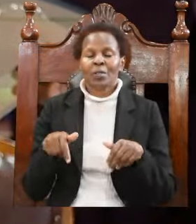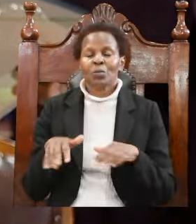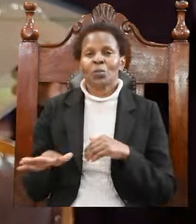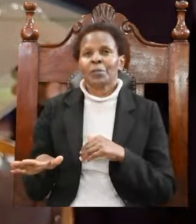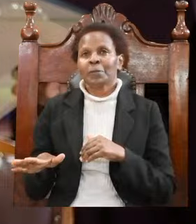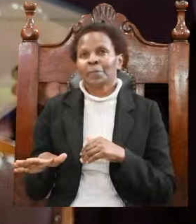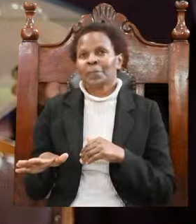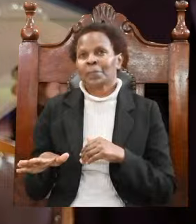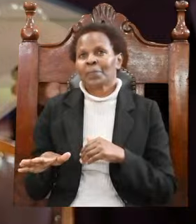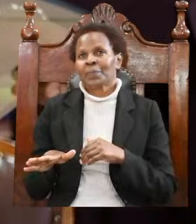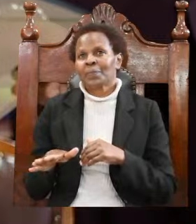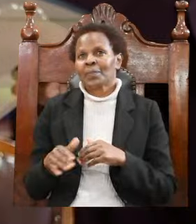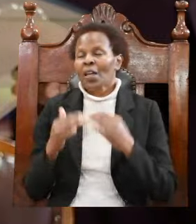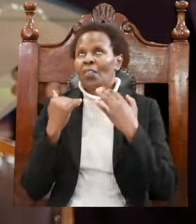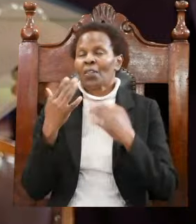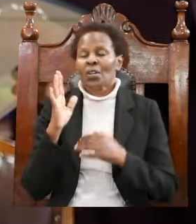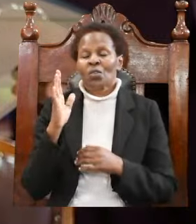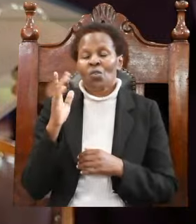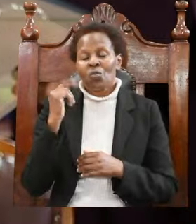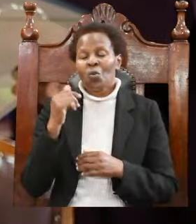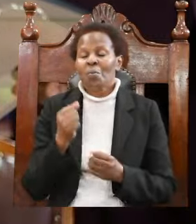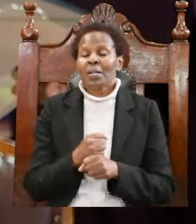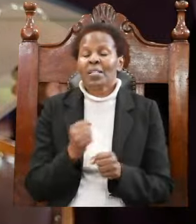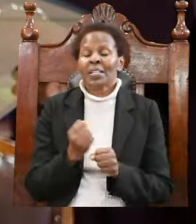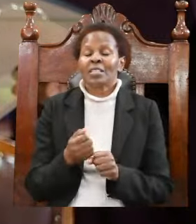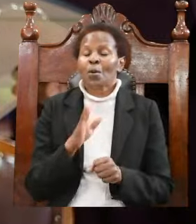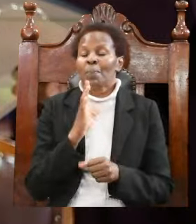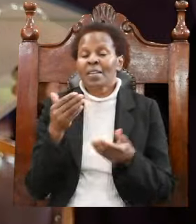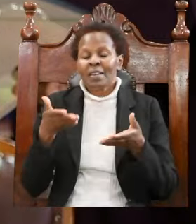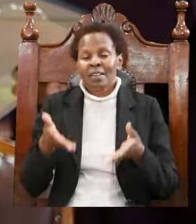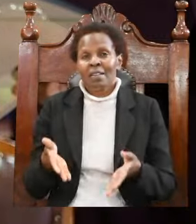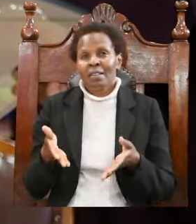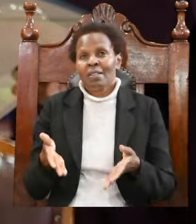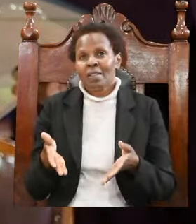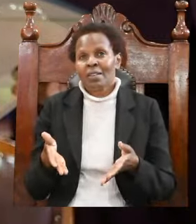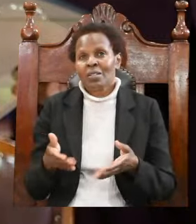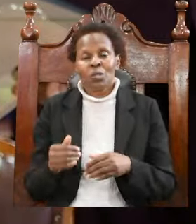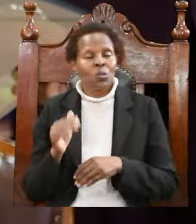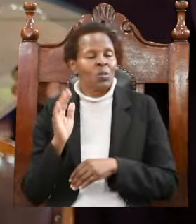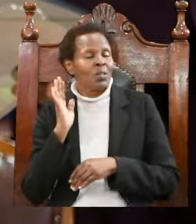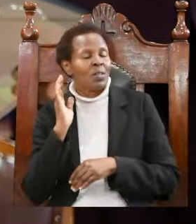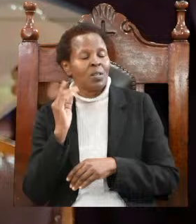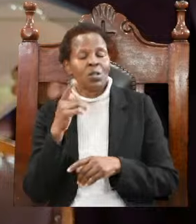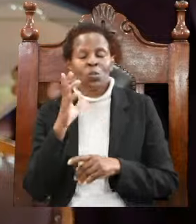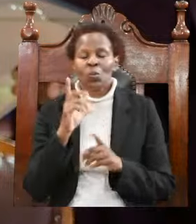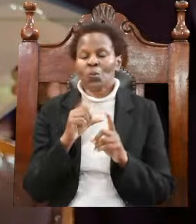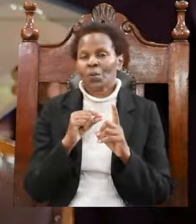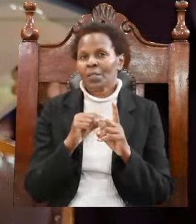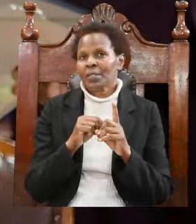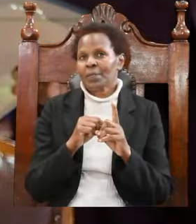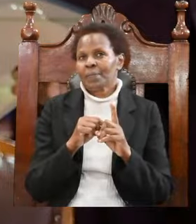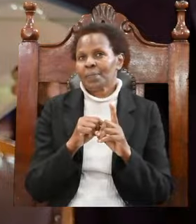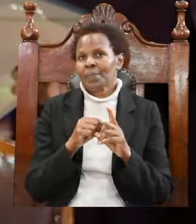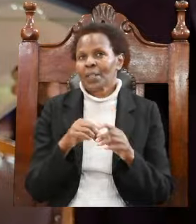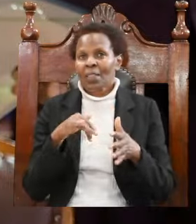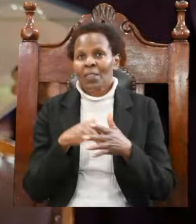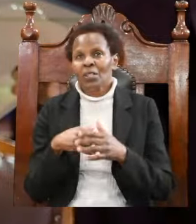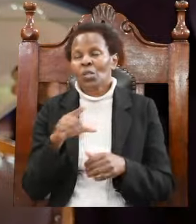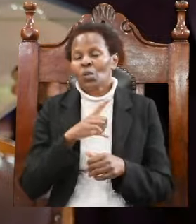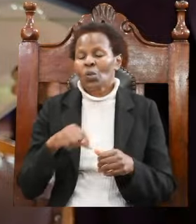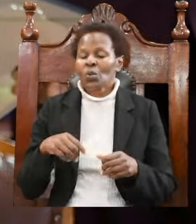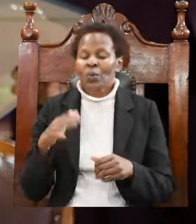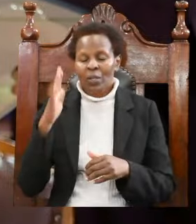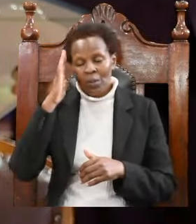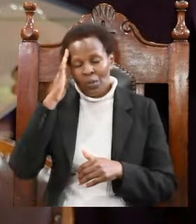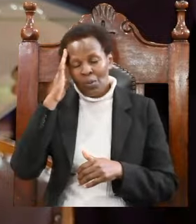morning. Thank you for allowing us to be in your presence, to listen to your word, so that, Lord, we may